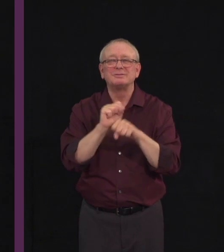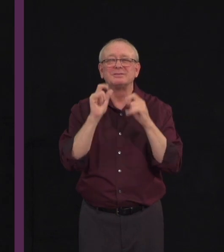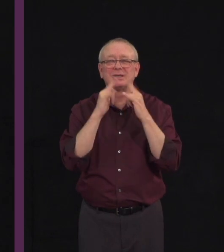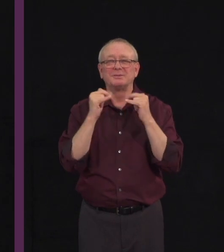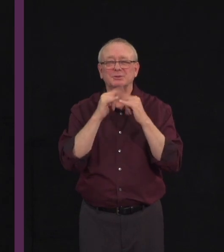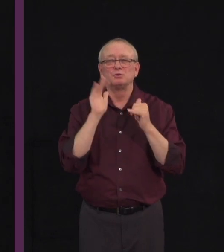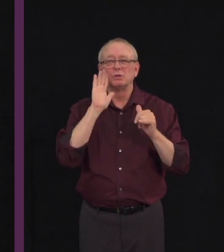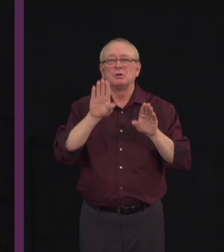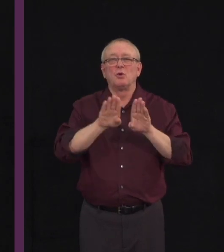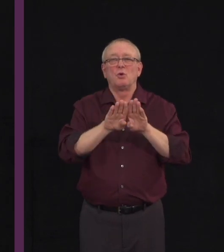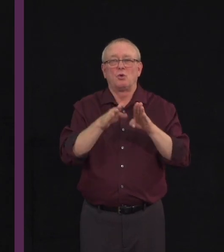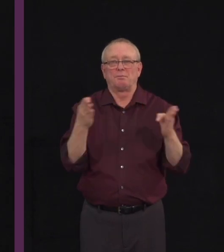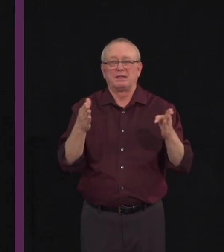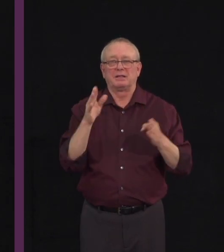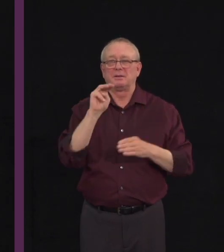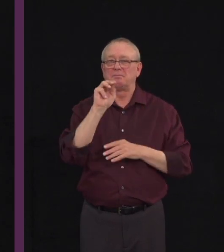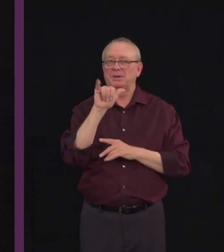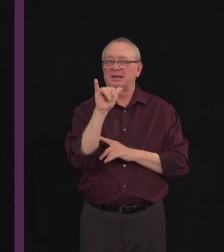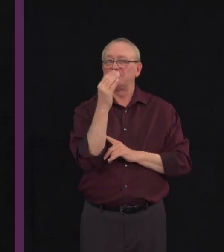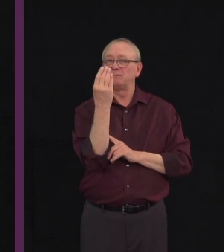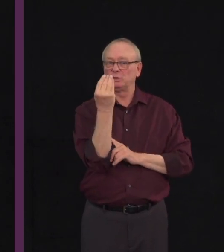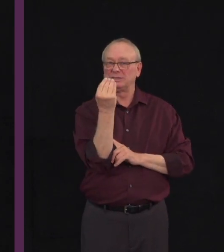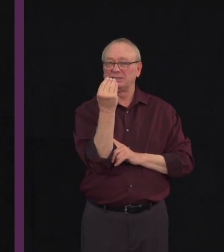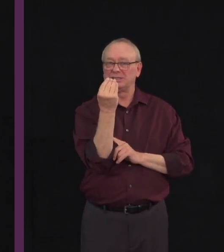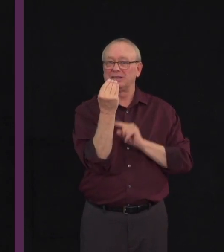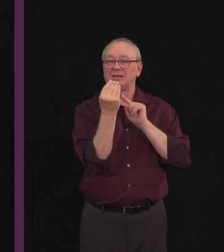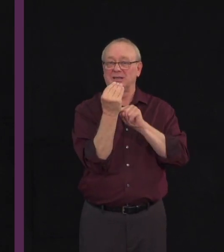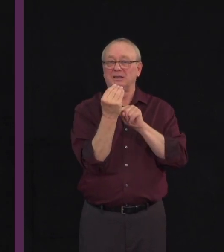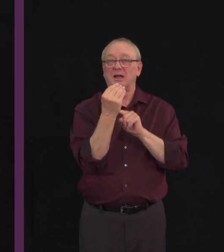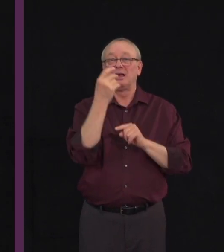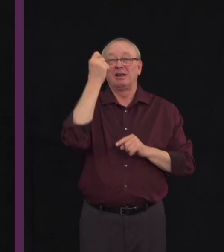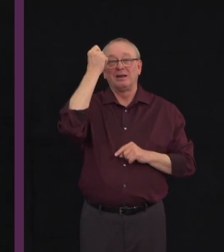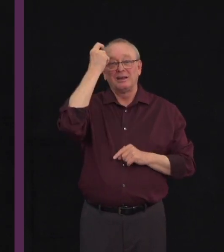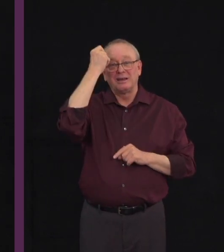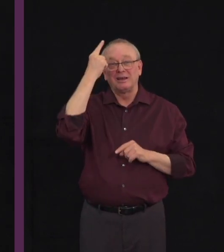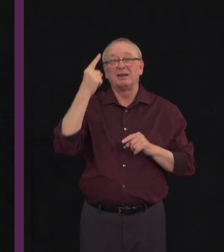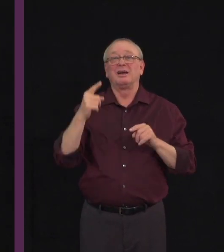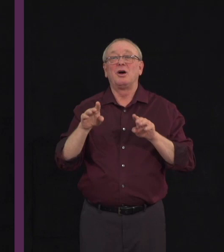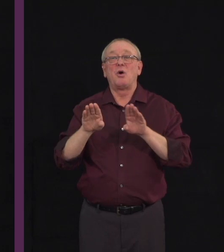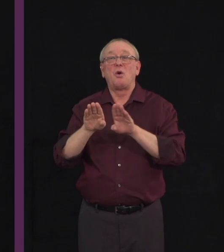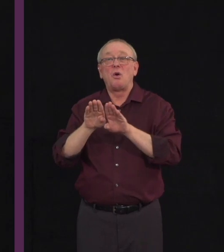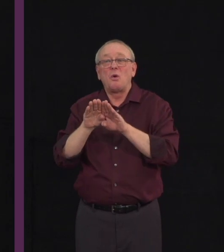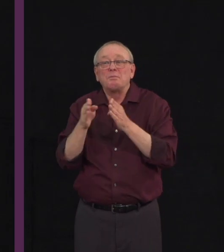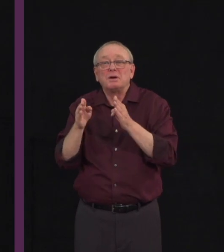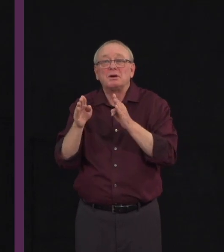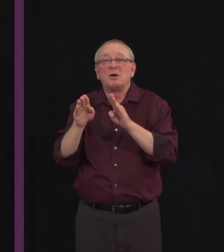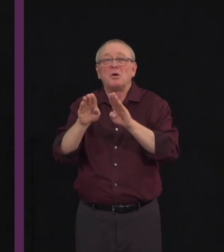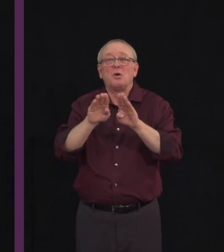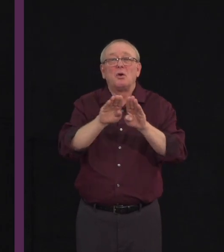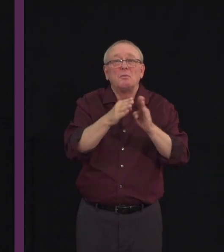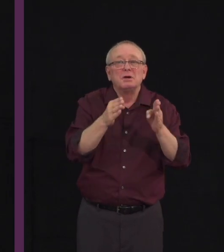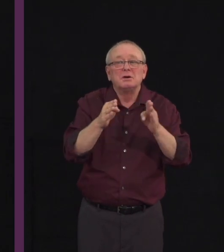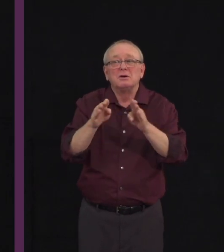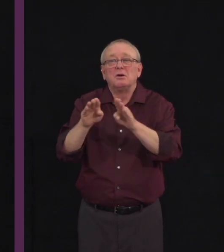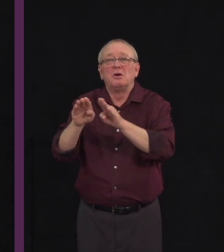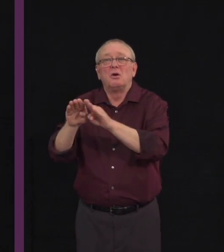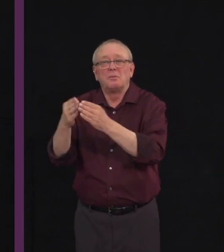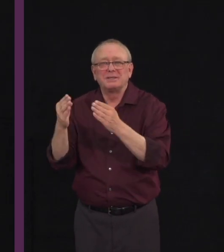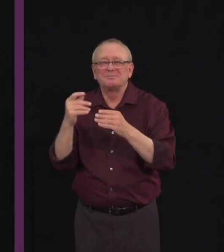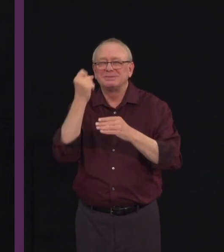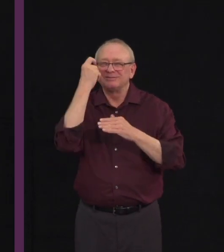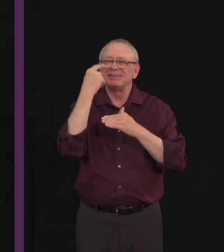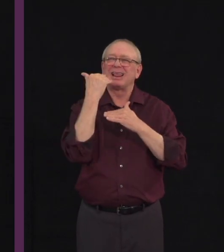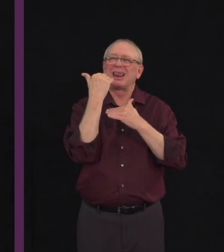will be gradually made available, although spaces will be limited to allow for appropriate distancing. Large